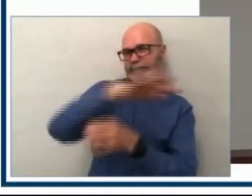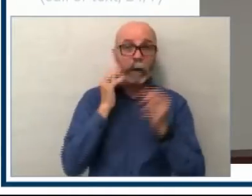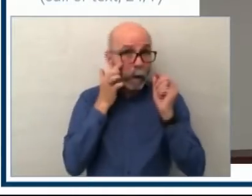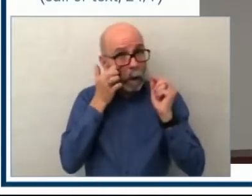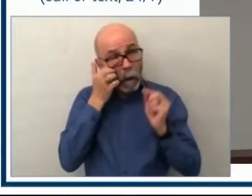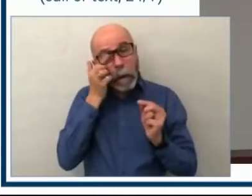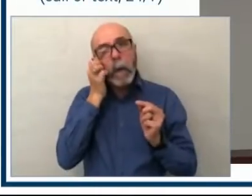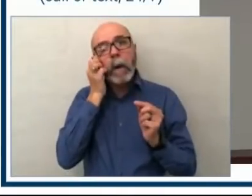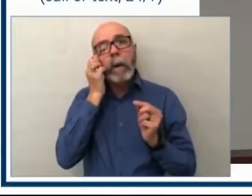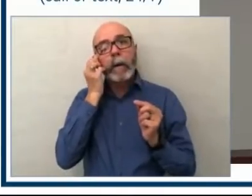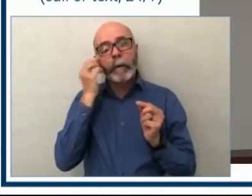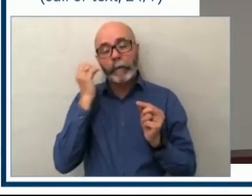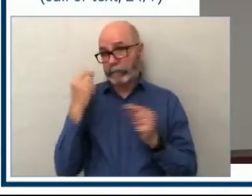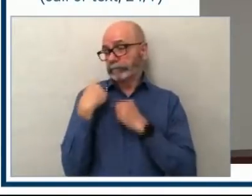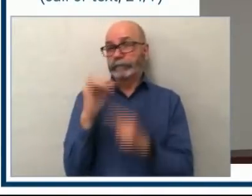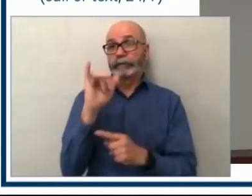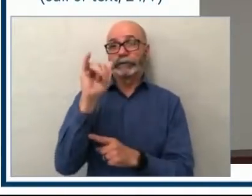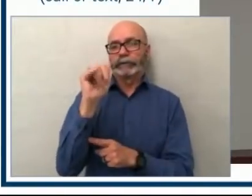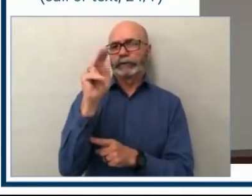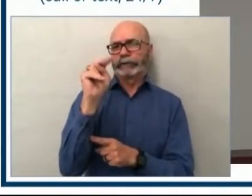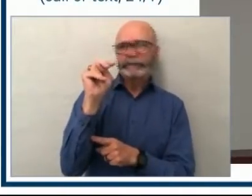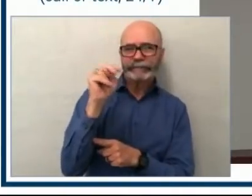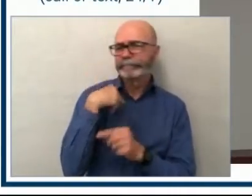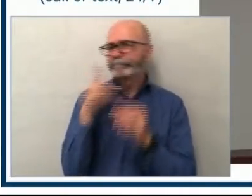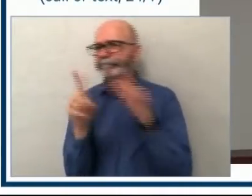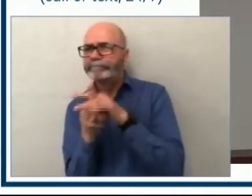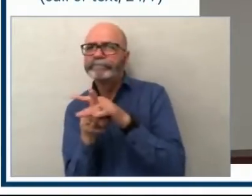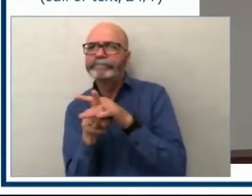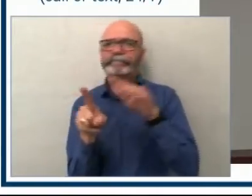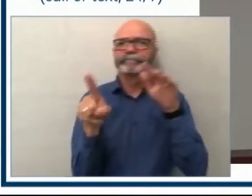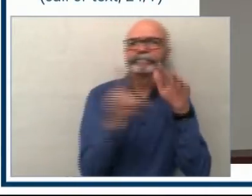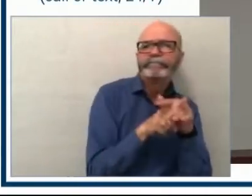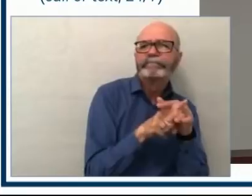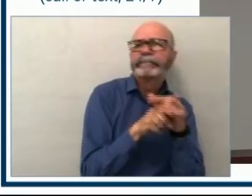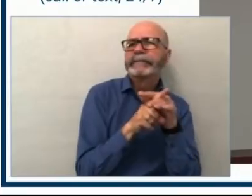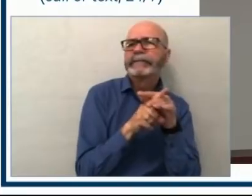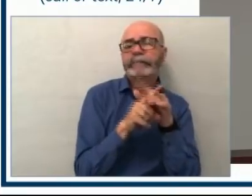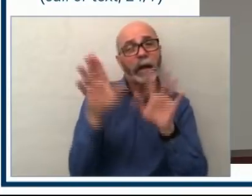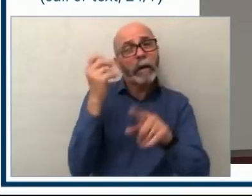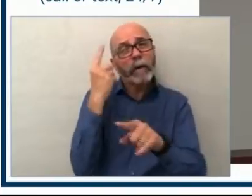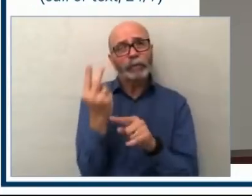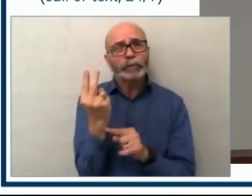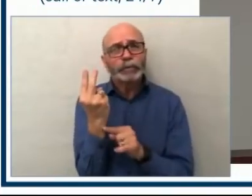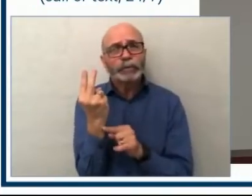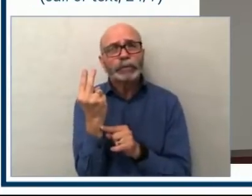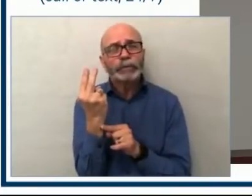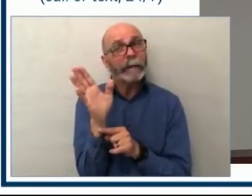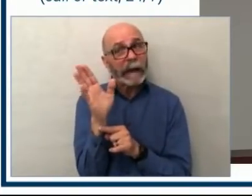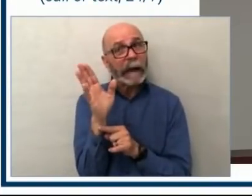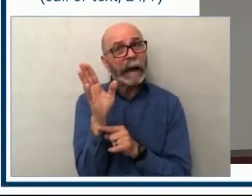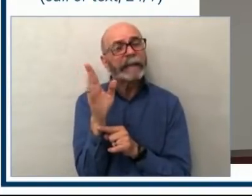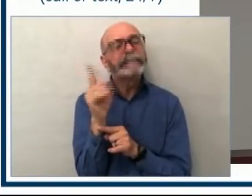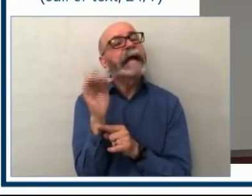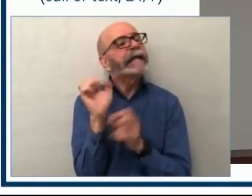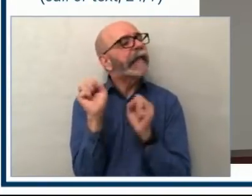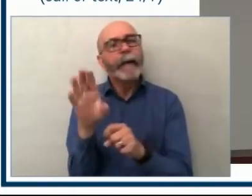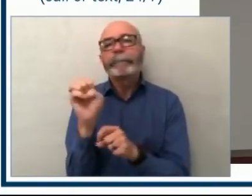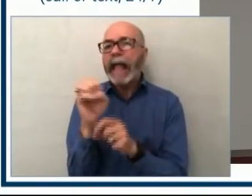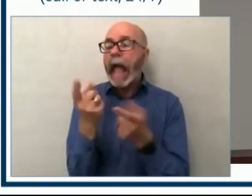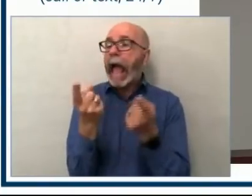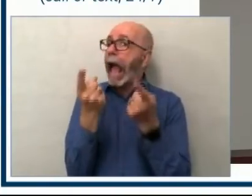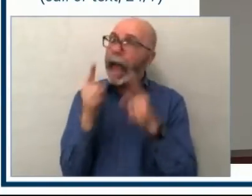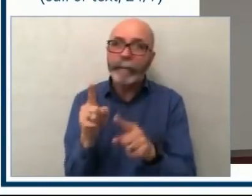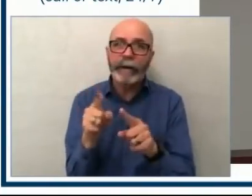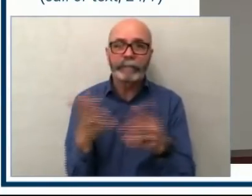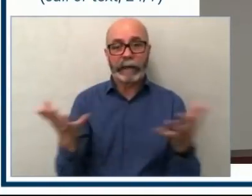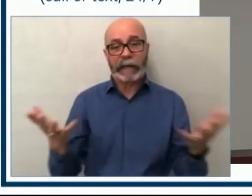that. However, it is a reminder of the vulnerable position that Nova Scotia is in. All we need to do is look at